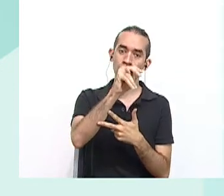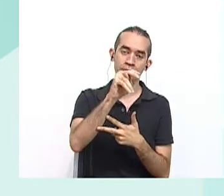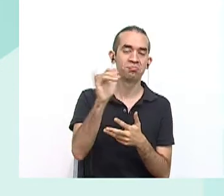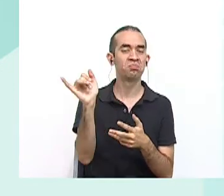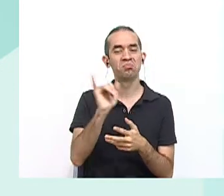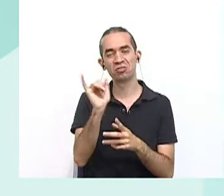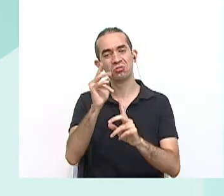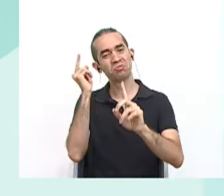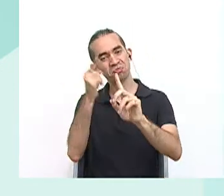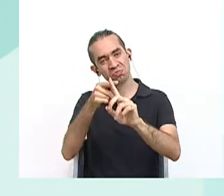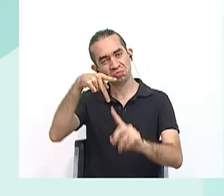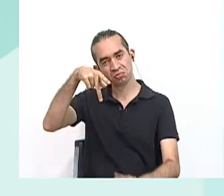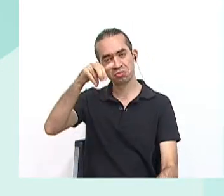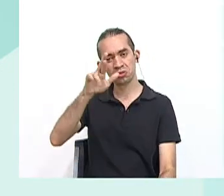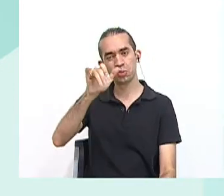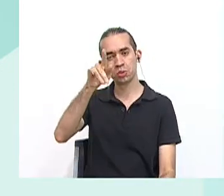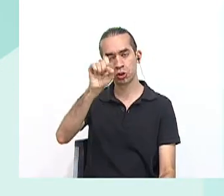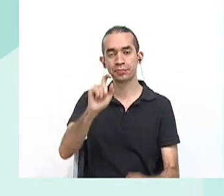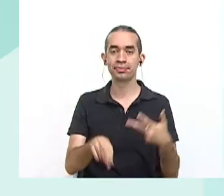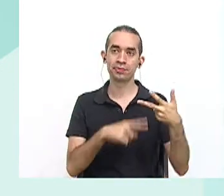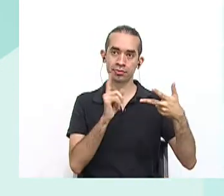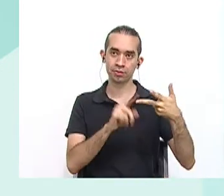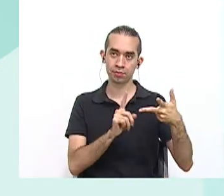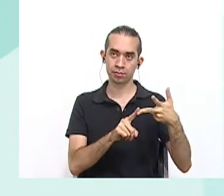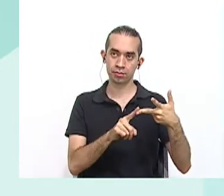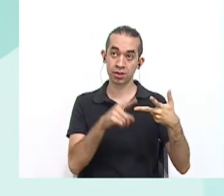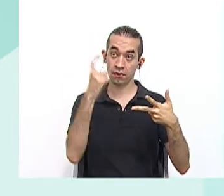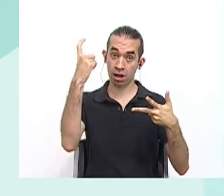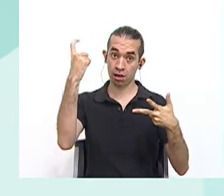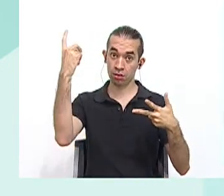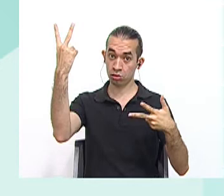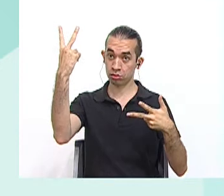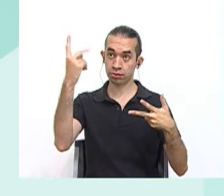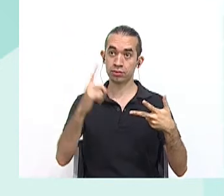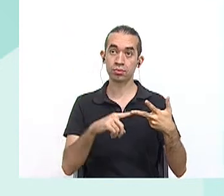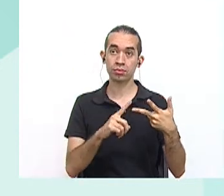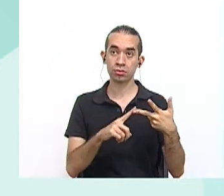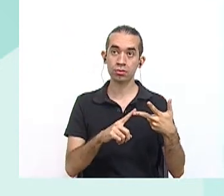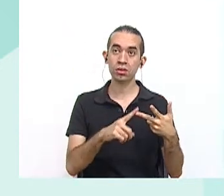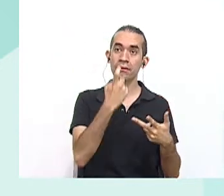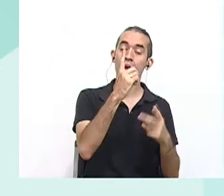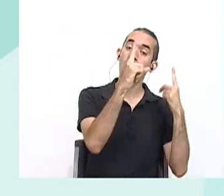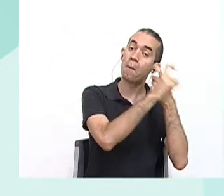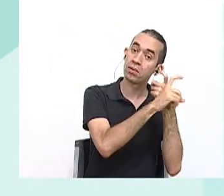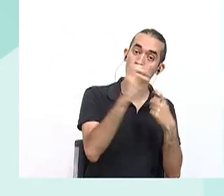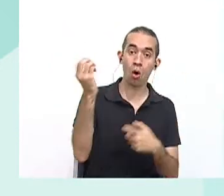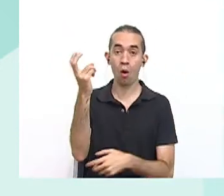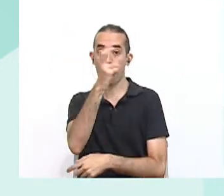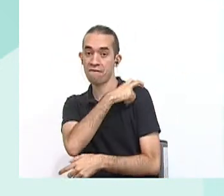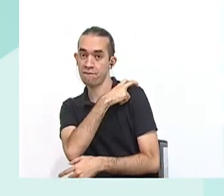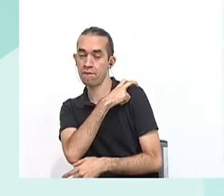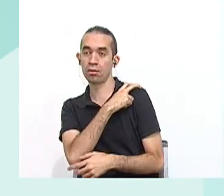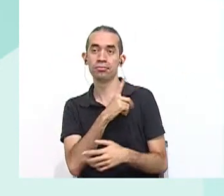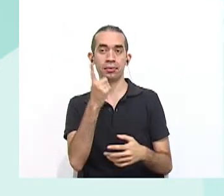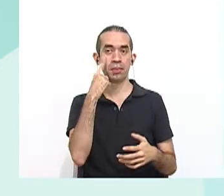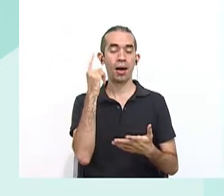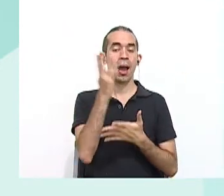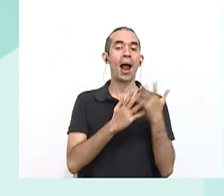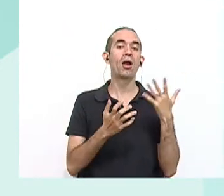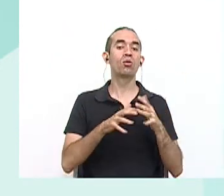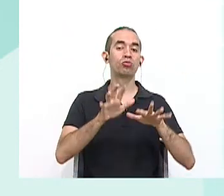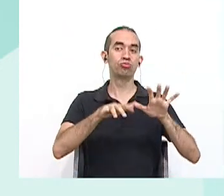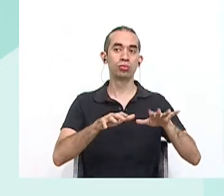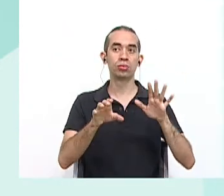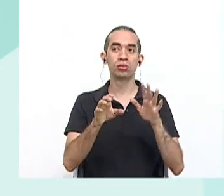purpose, right? And the last one, we have 2 words left. We have complex and recruiter. So some websites, such